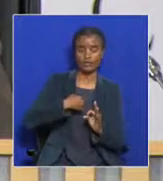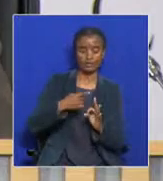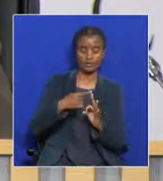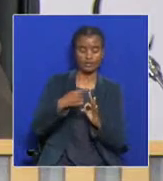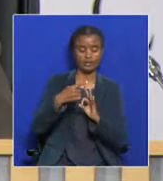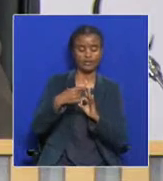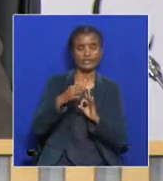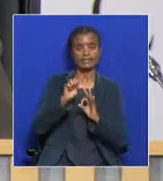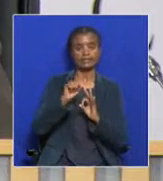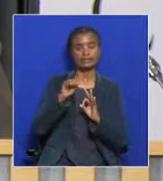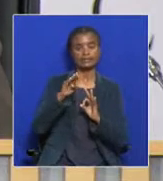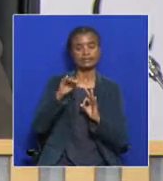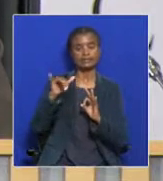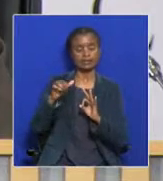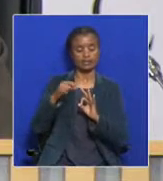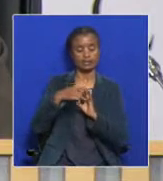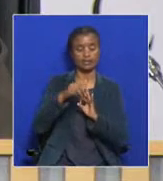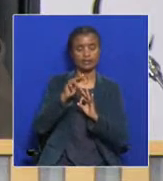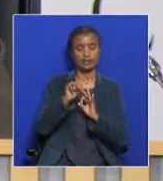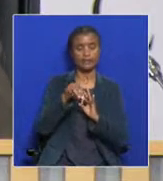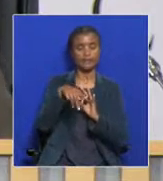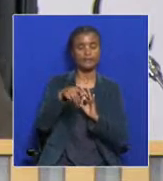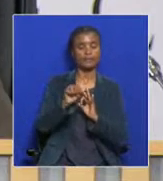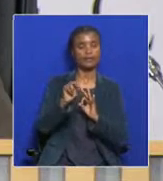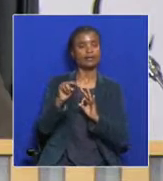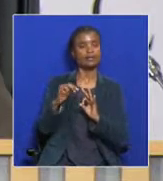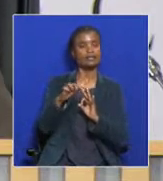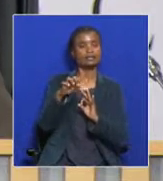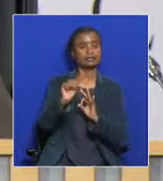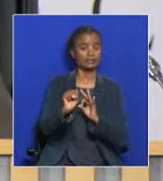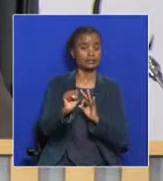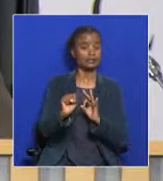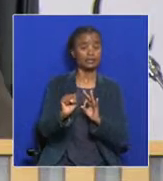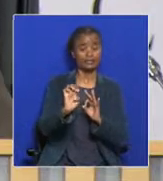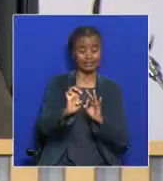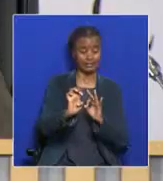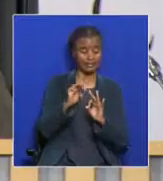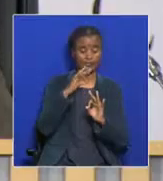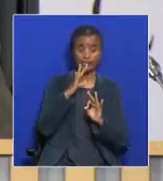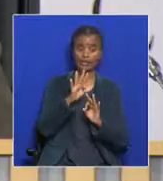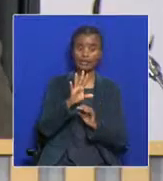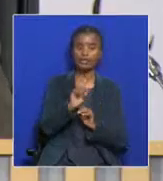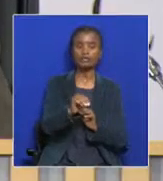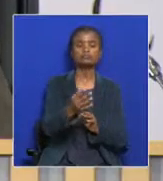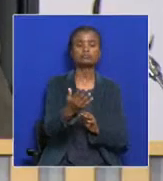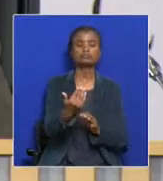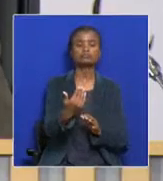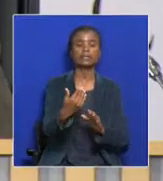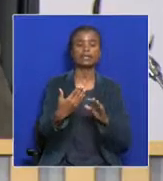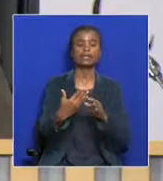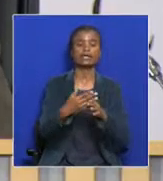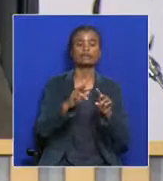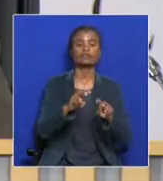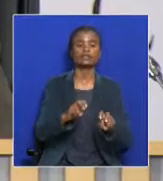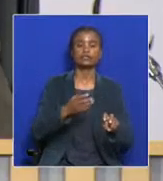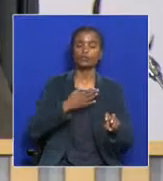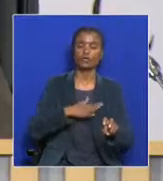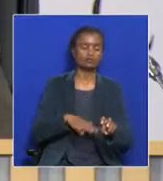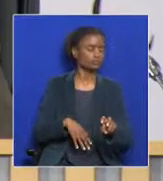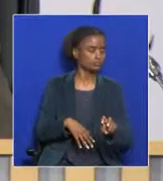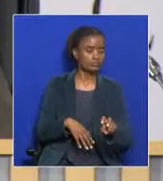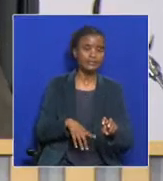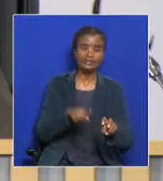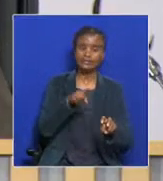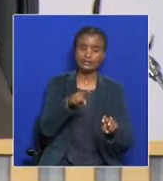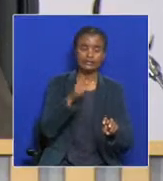Pangase. Pangase is the one, I didn't go ask him, I want this investigation. He was the one that didn't want to handle it. When I came back